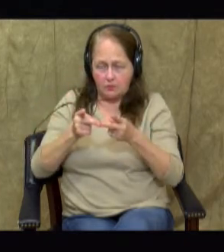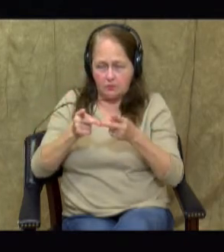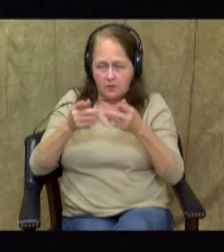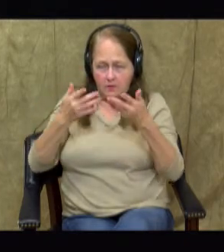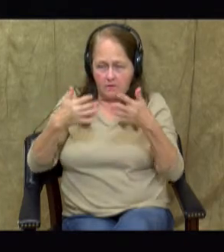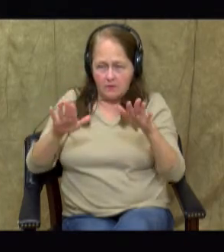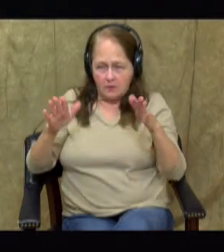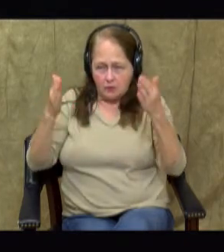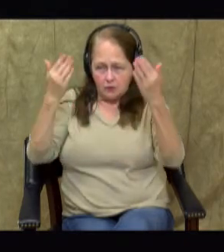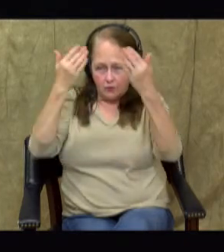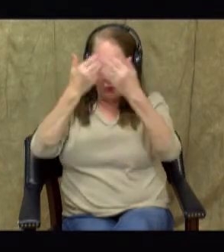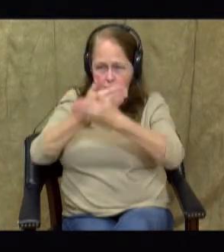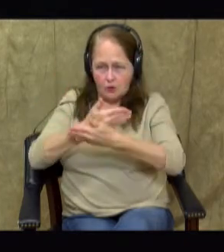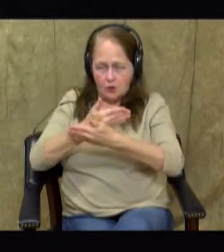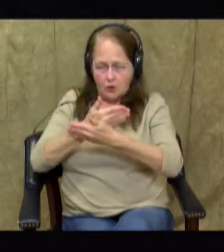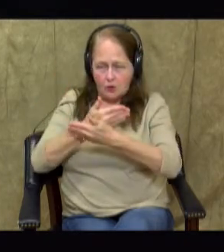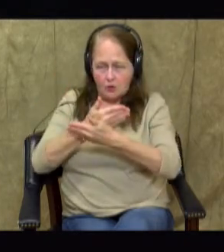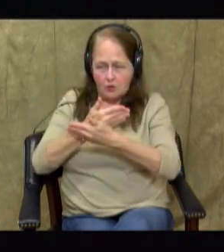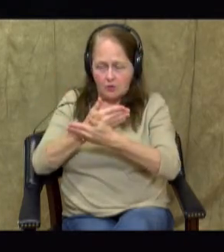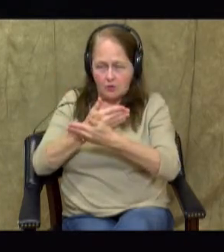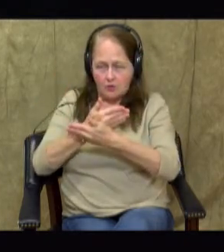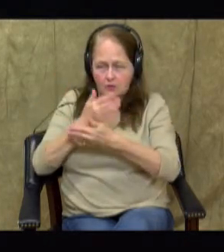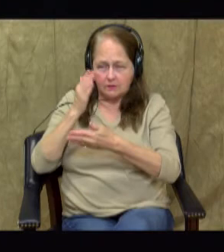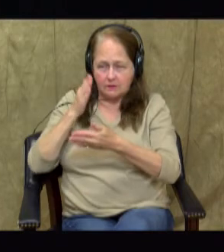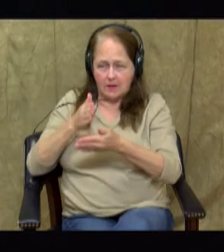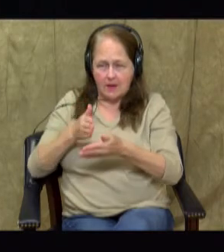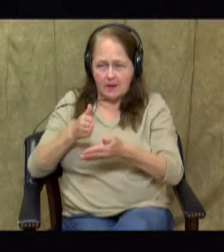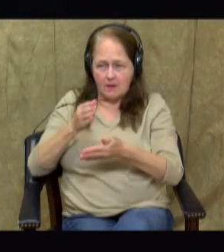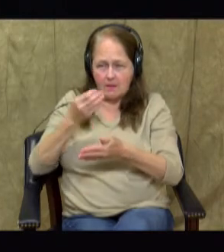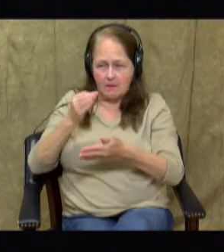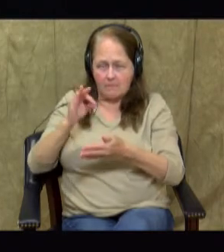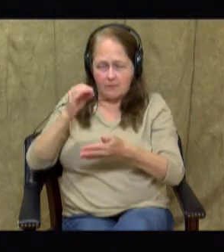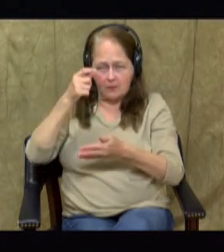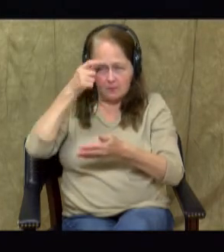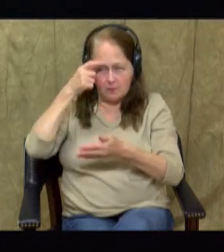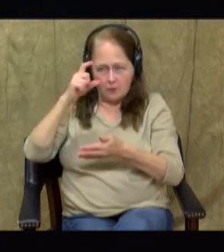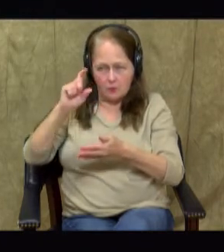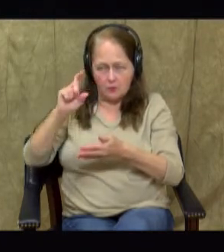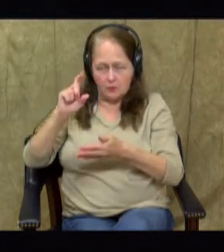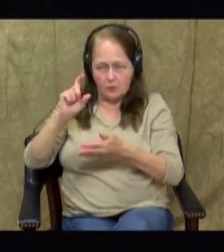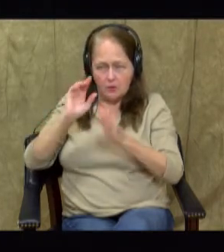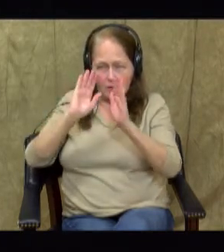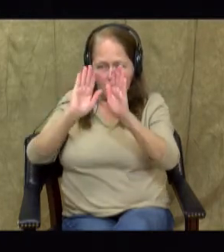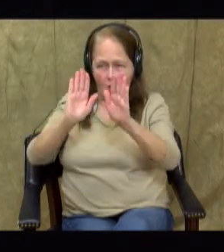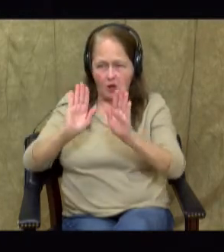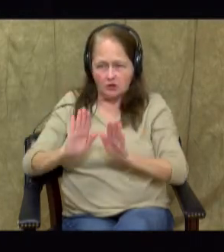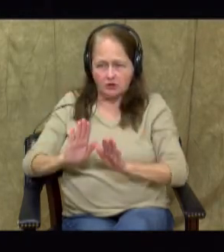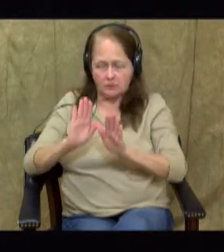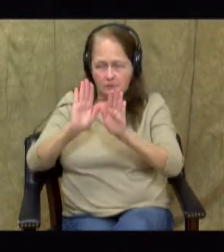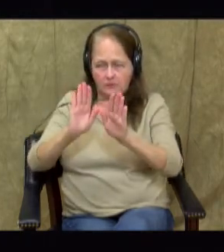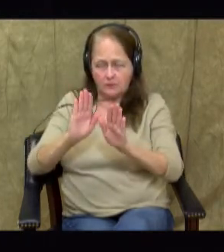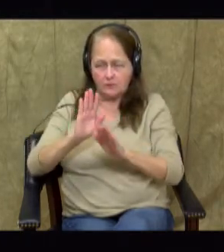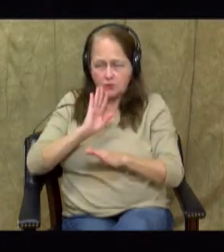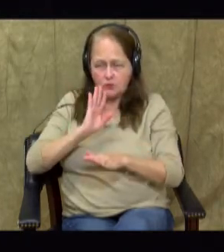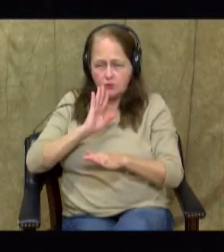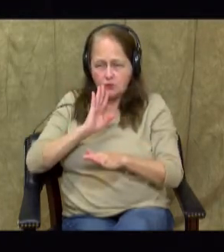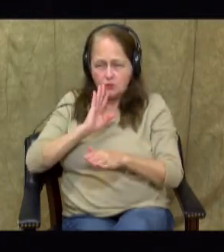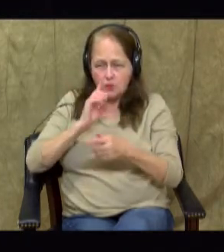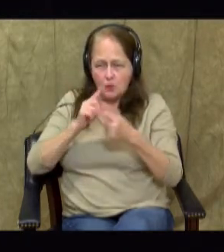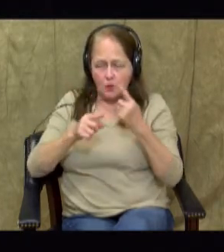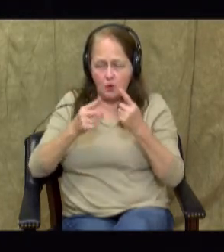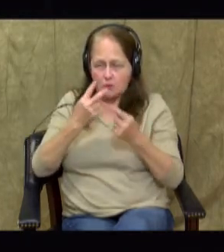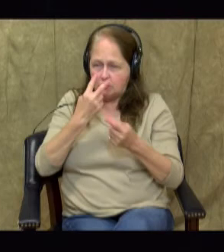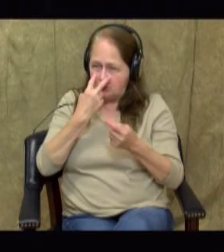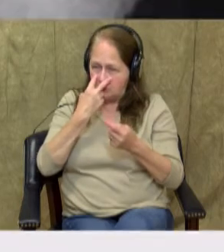complete dark side of the moon, and we don't see any of the lit portion of the moon. Awesome. All right, so let's chat about what we just saw for a